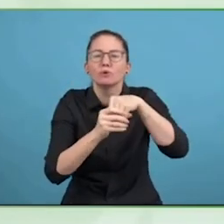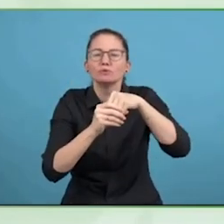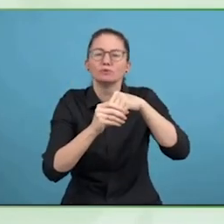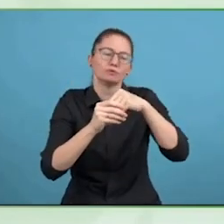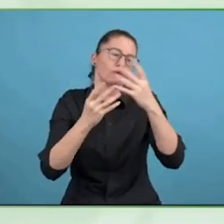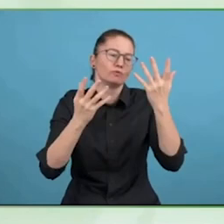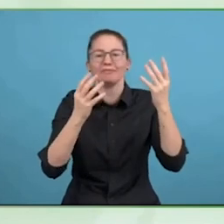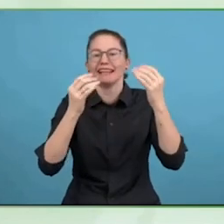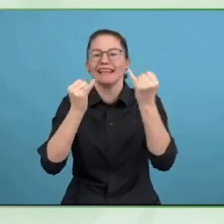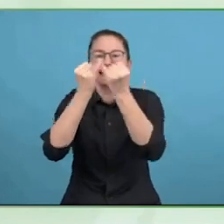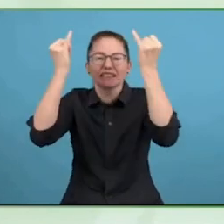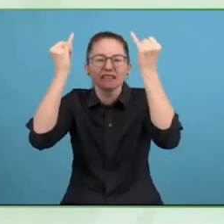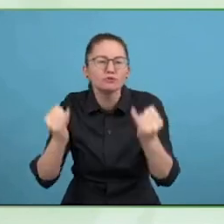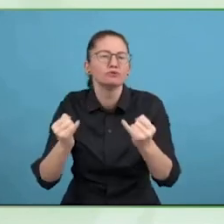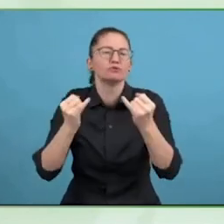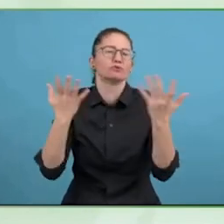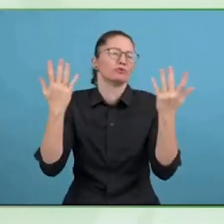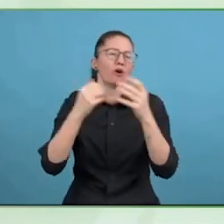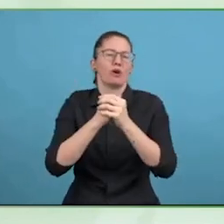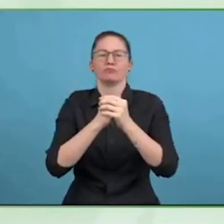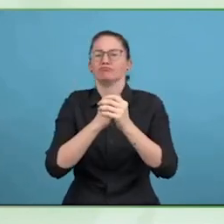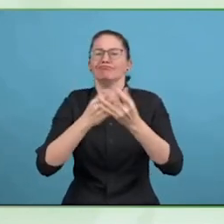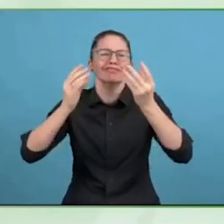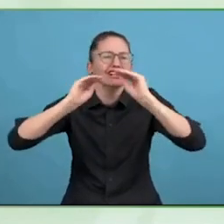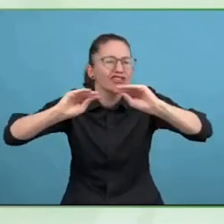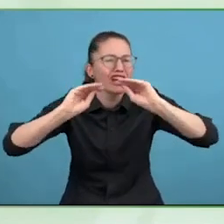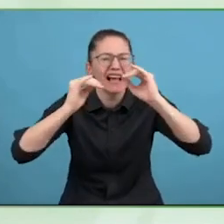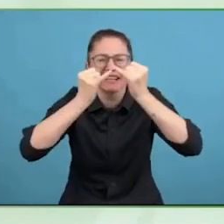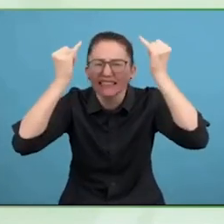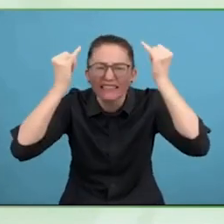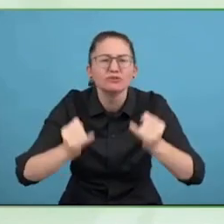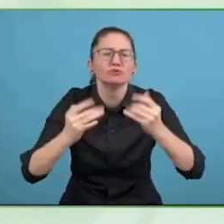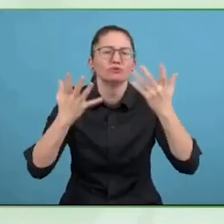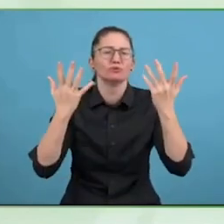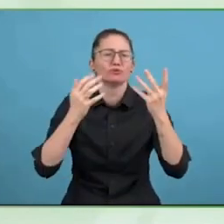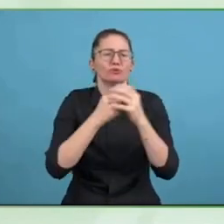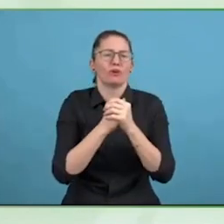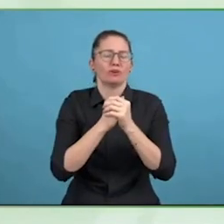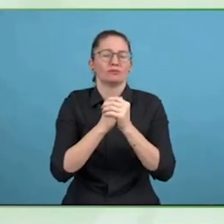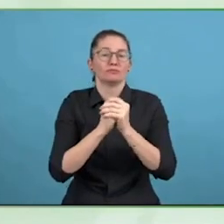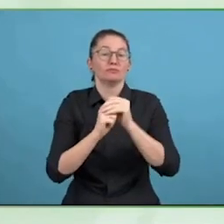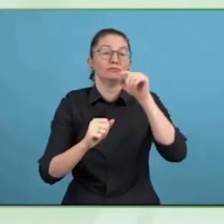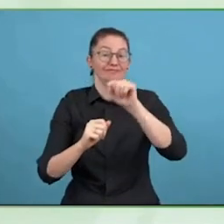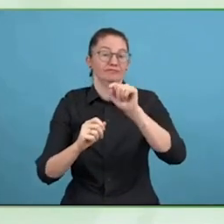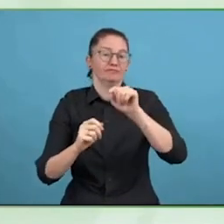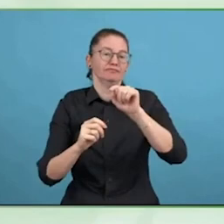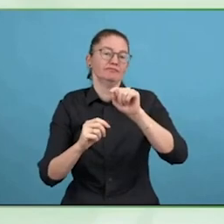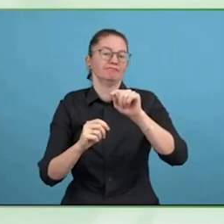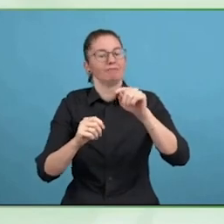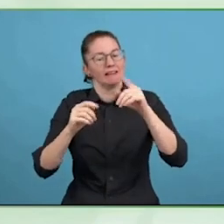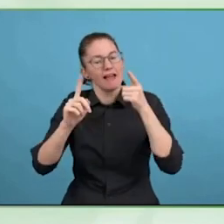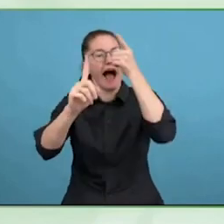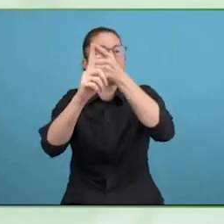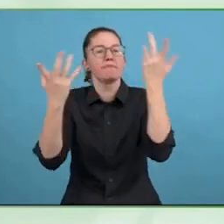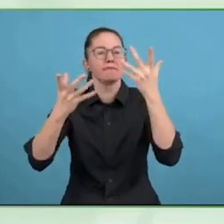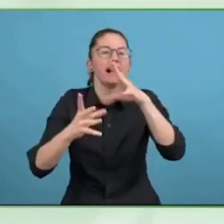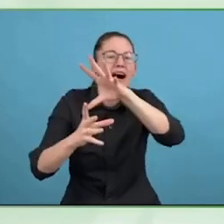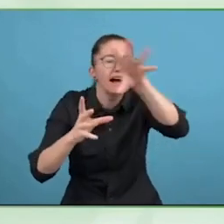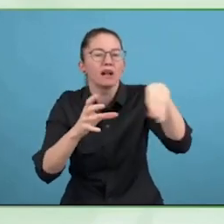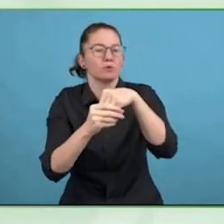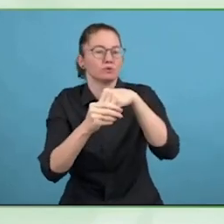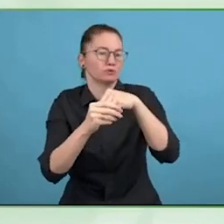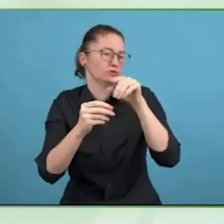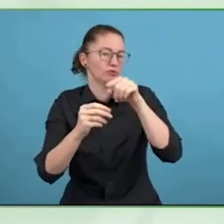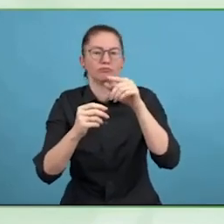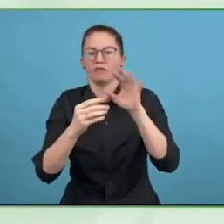these training institutions. A very nice handbook which is going to be launched. I mean, it was already launched as a